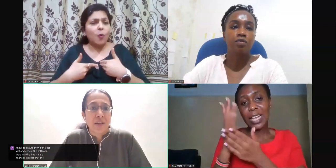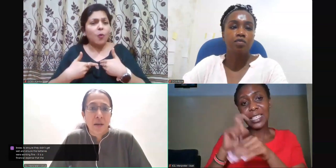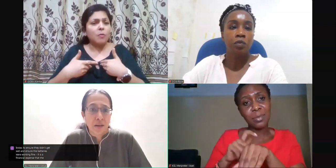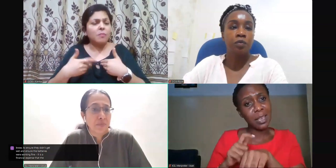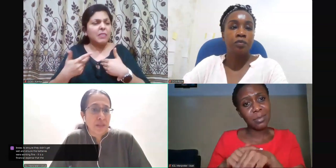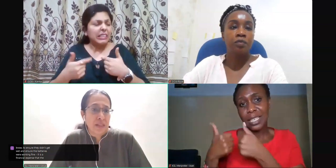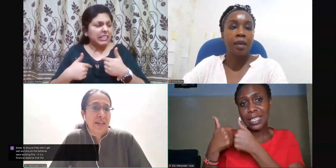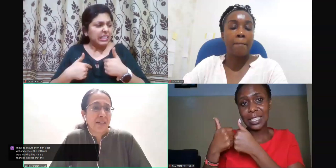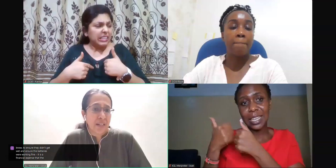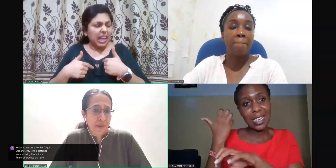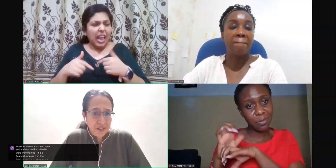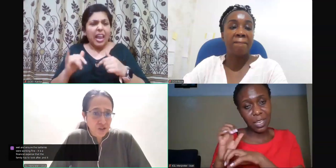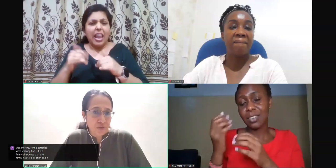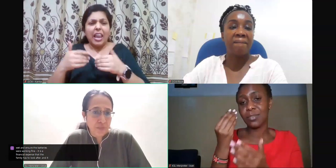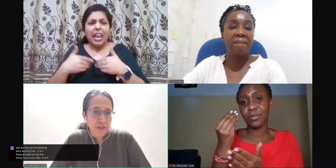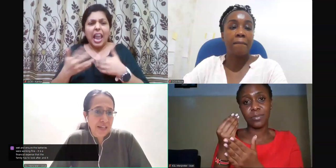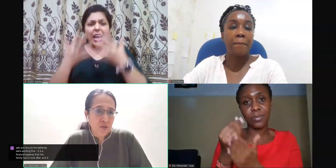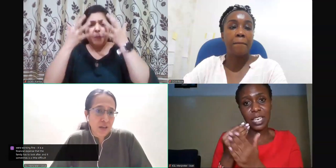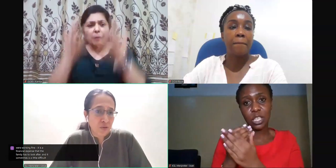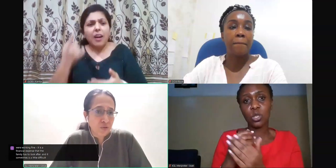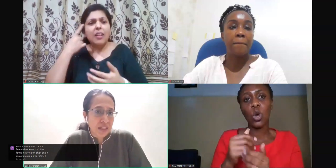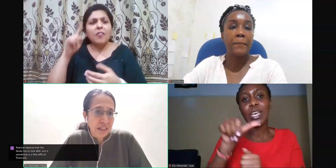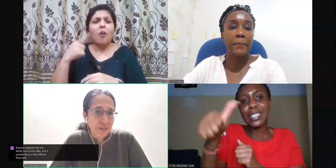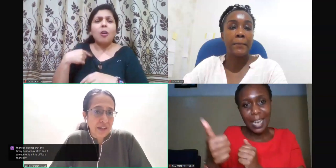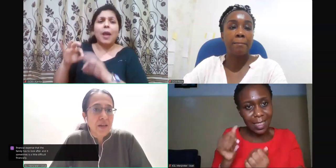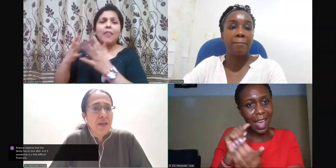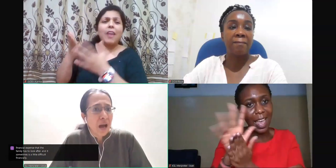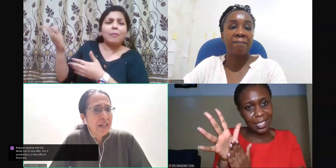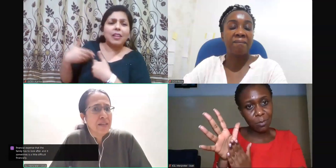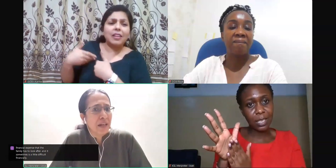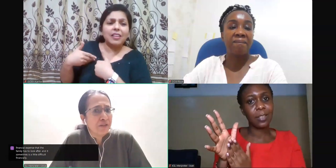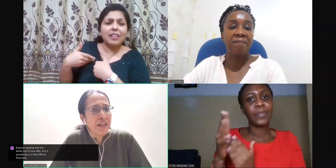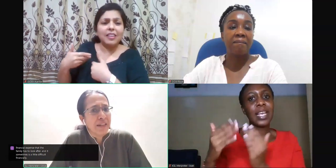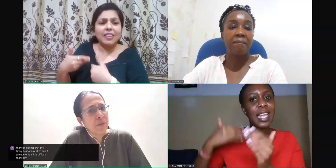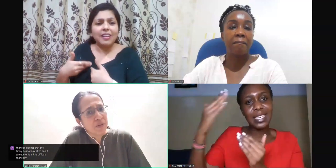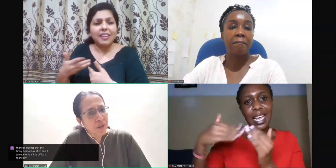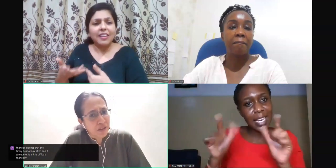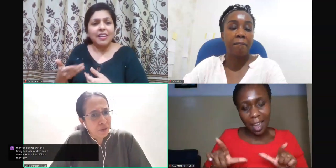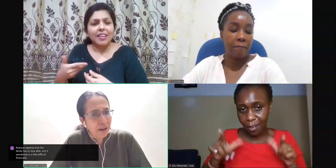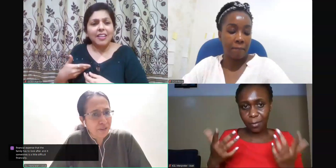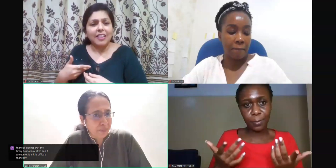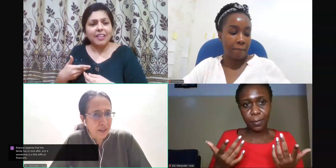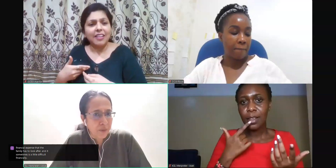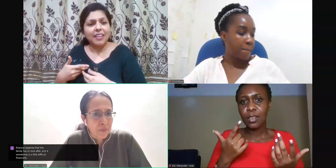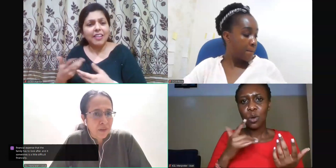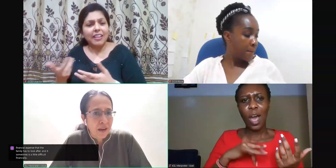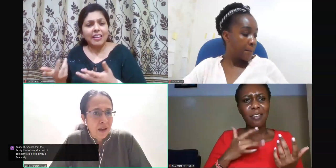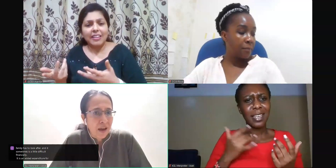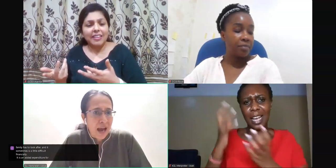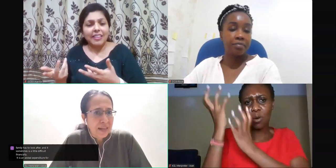financially. It's an added expenditure from the day-to-day routine living. I started feeling that I was a burden for my